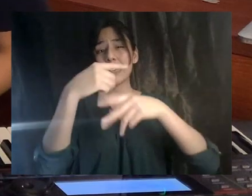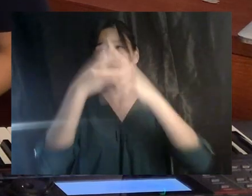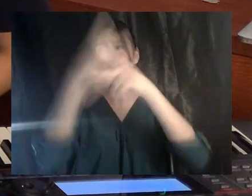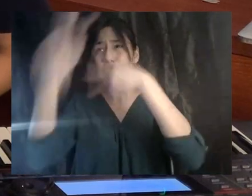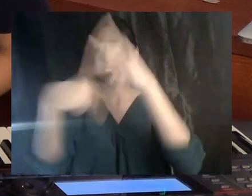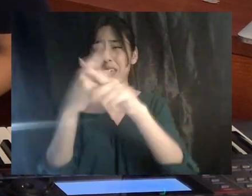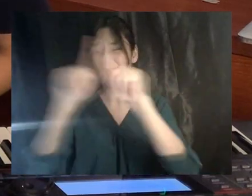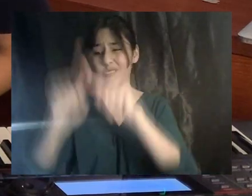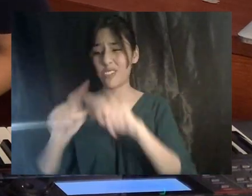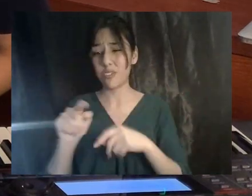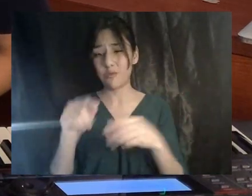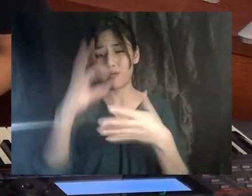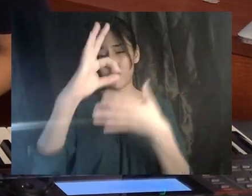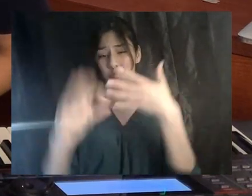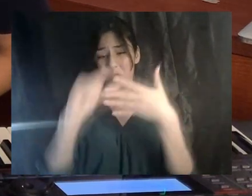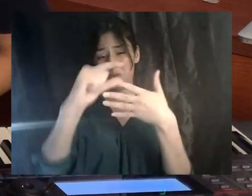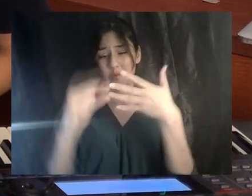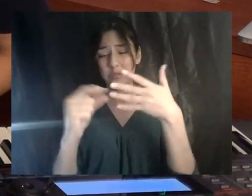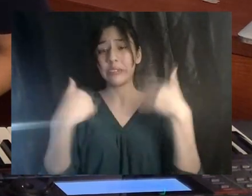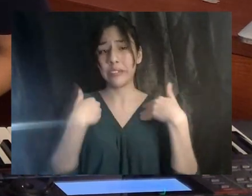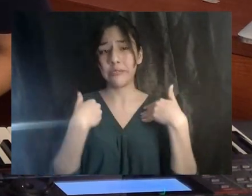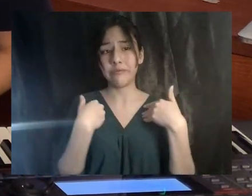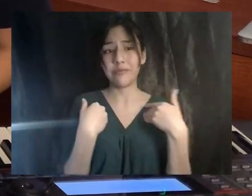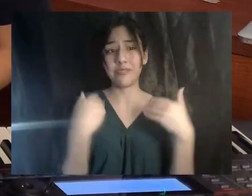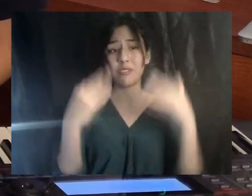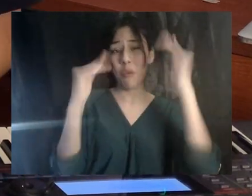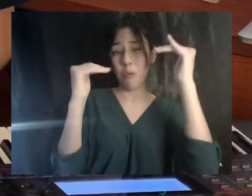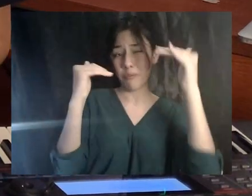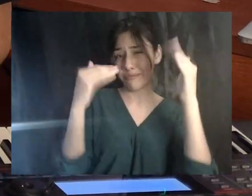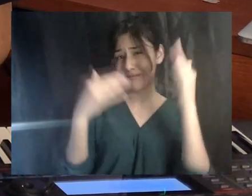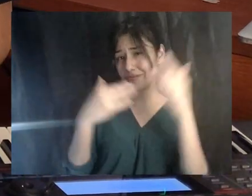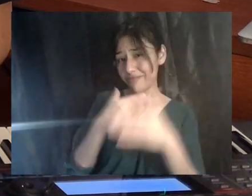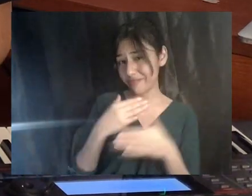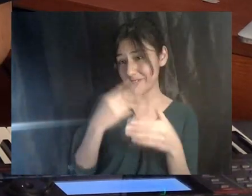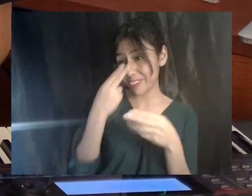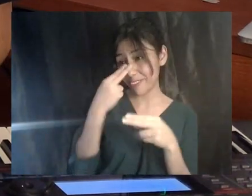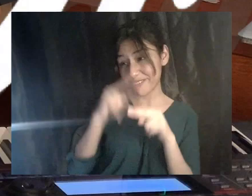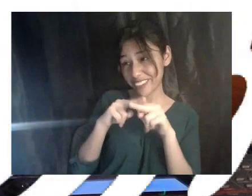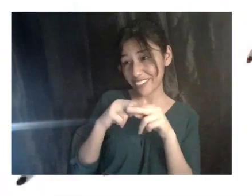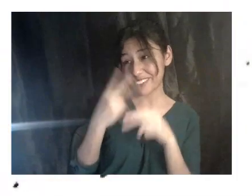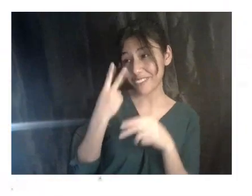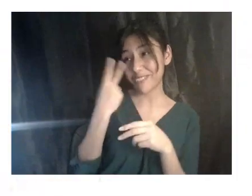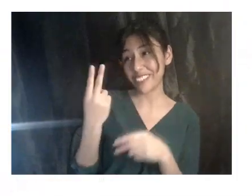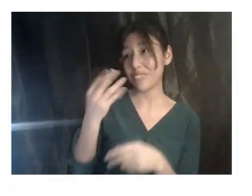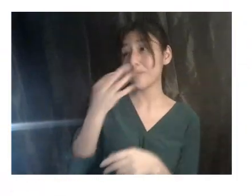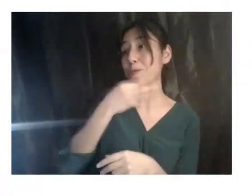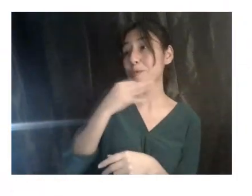have. We hope you had a lot of fun, and we'll see you again soon. Bye!